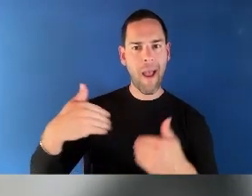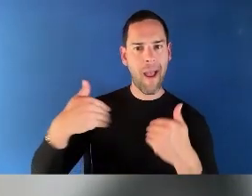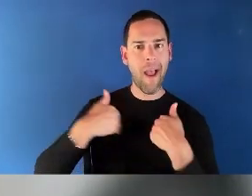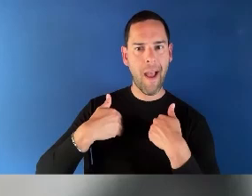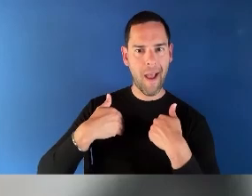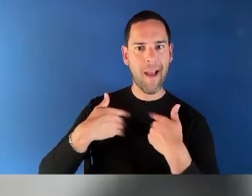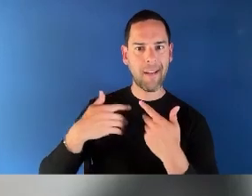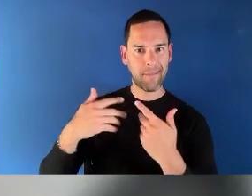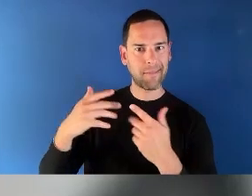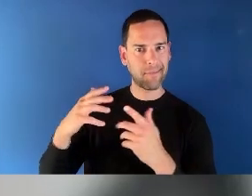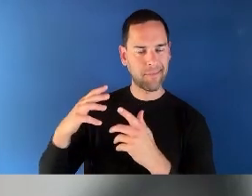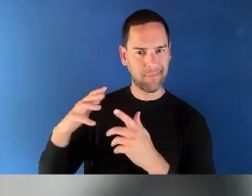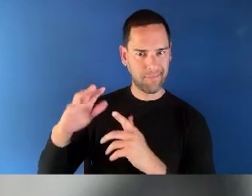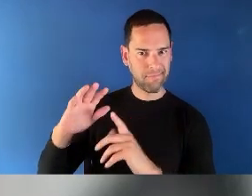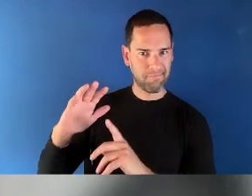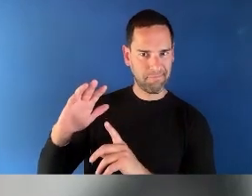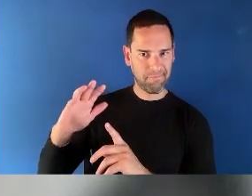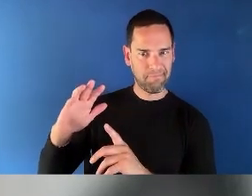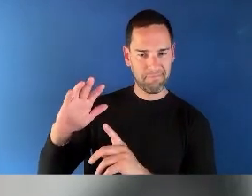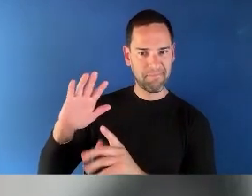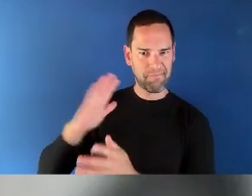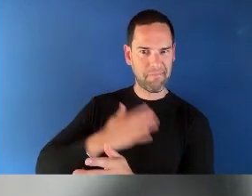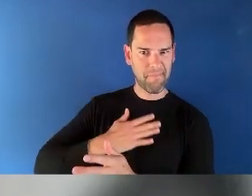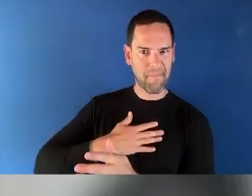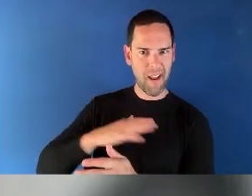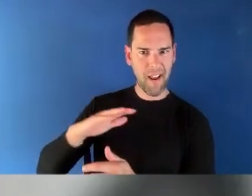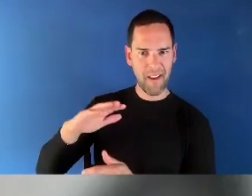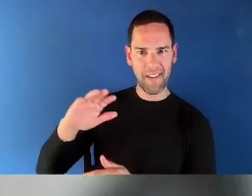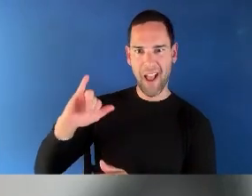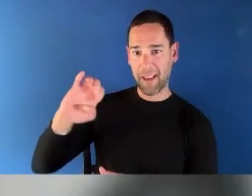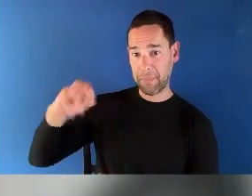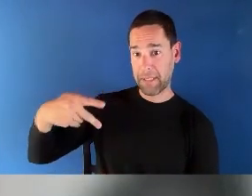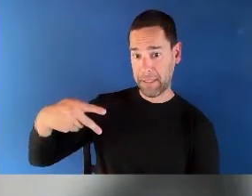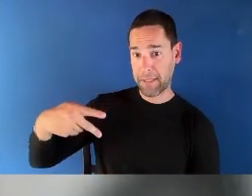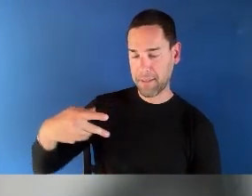I'm in college, I utilize our Student Accessibility Center